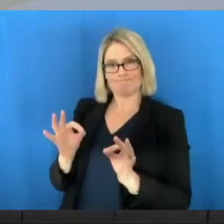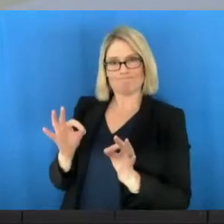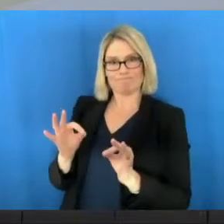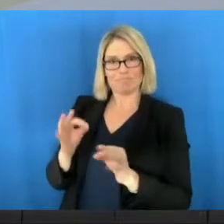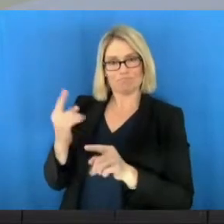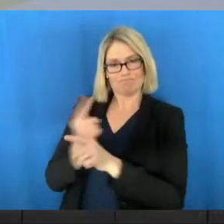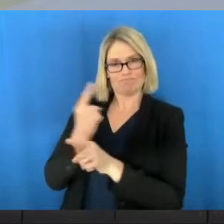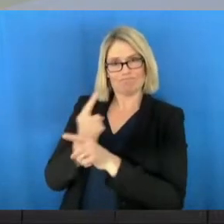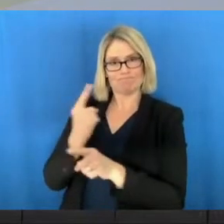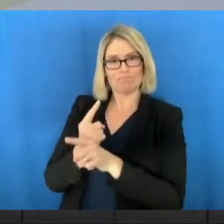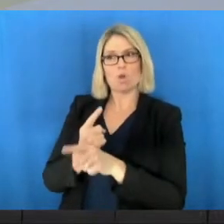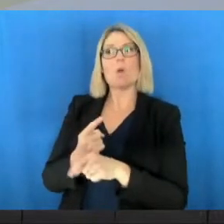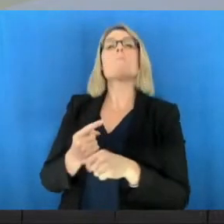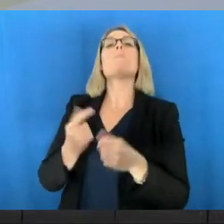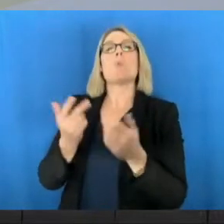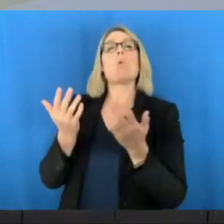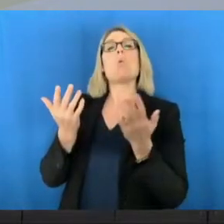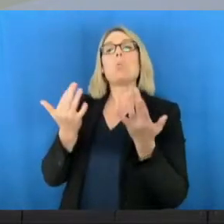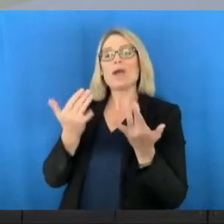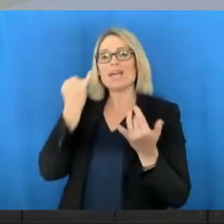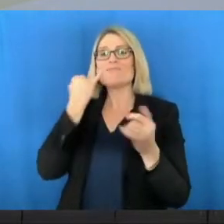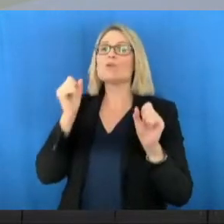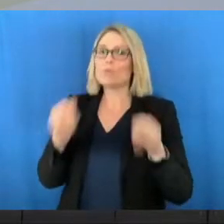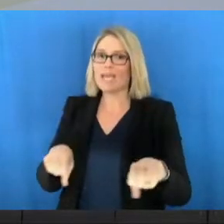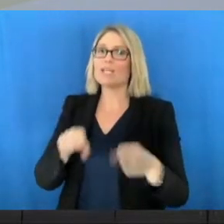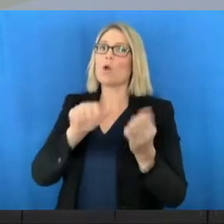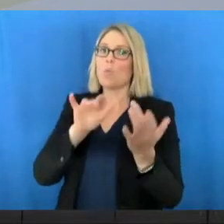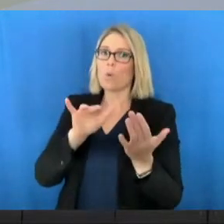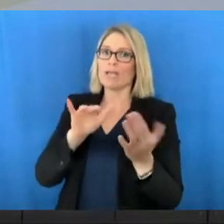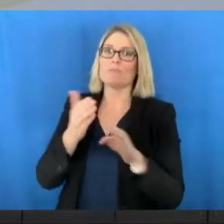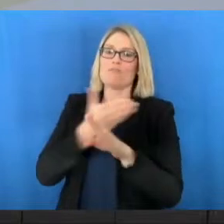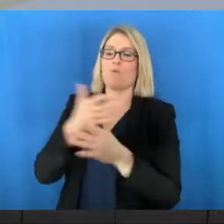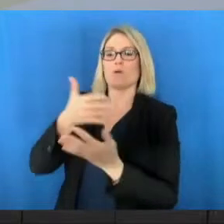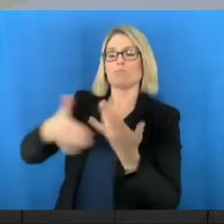wait for your first COVID-19 test result, to please do so.